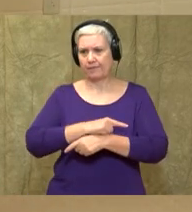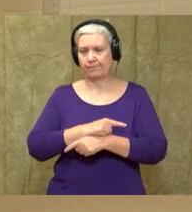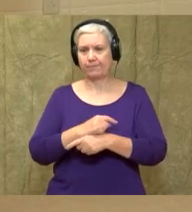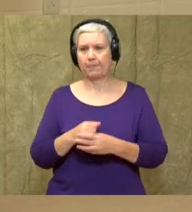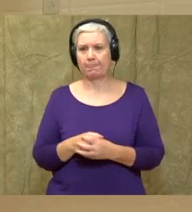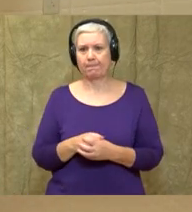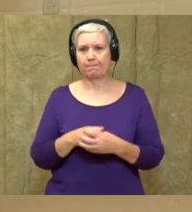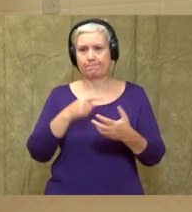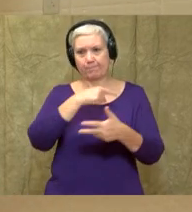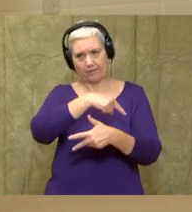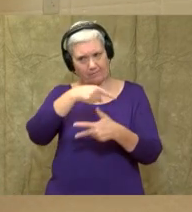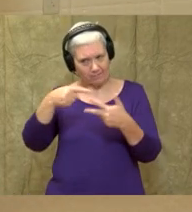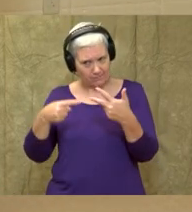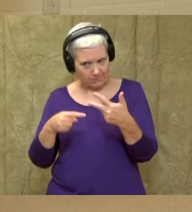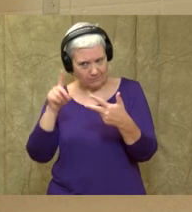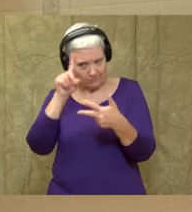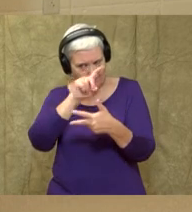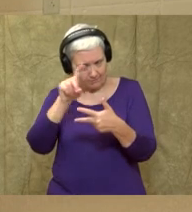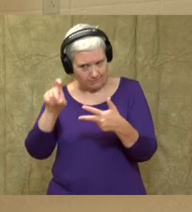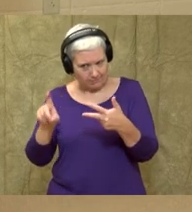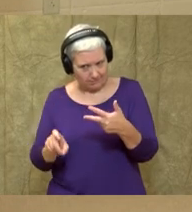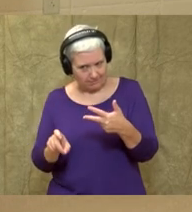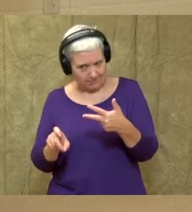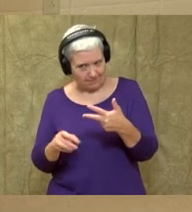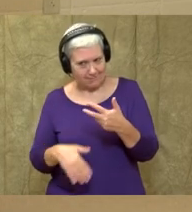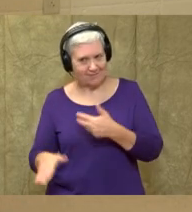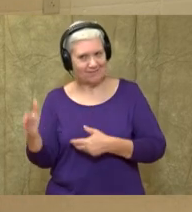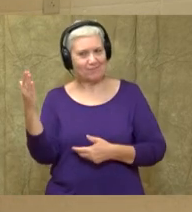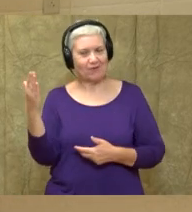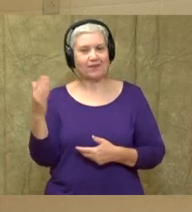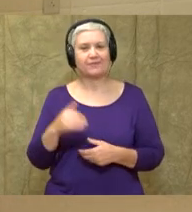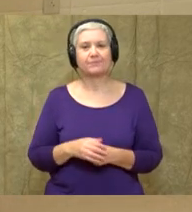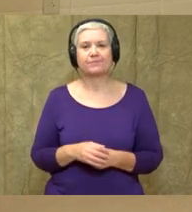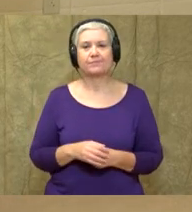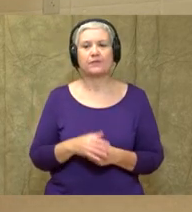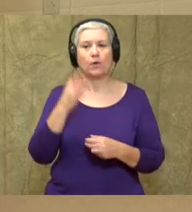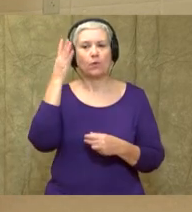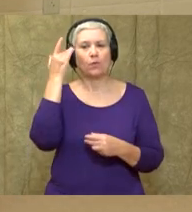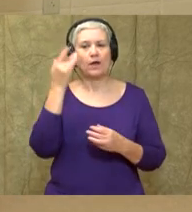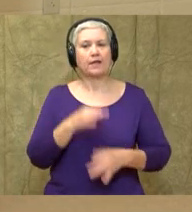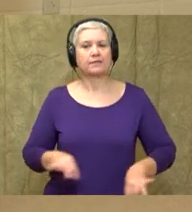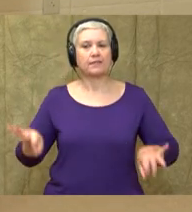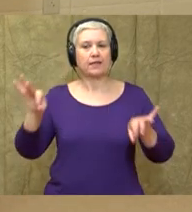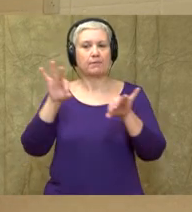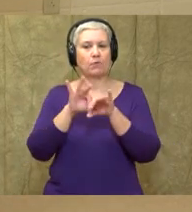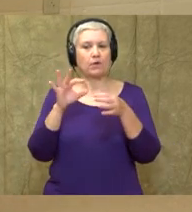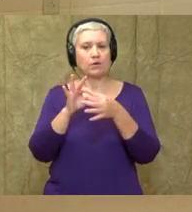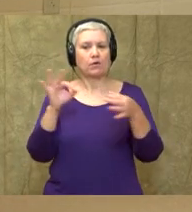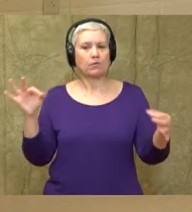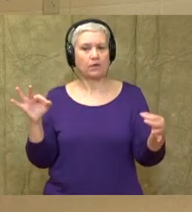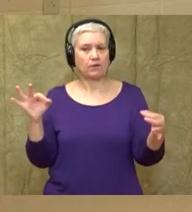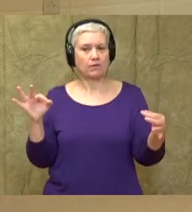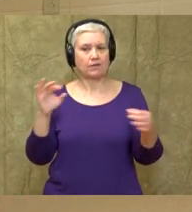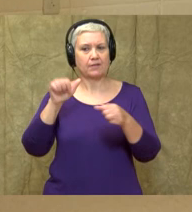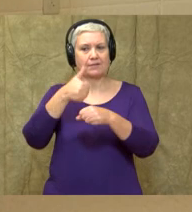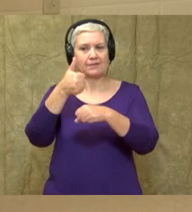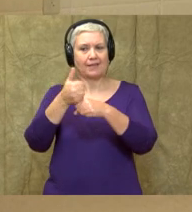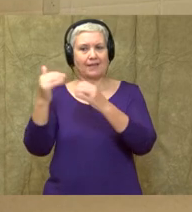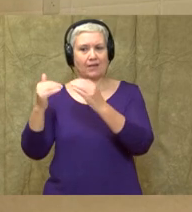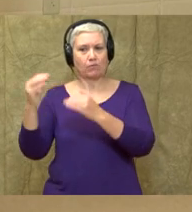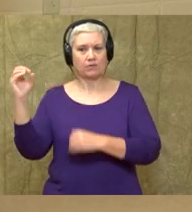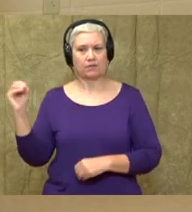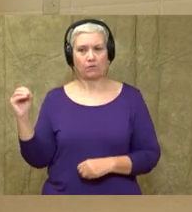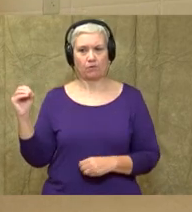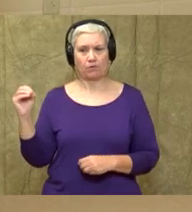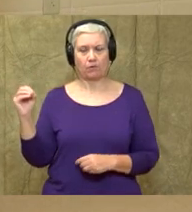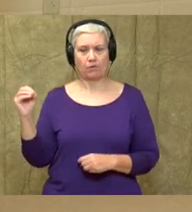those three questions that I posed last week and opened with this morning. So why is it important that we looked at equations set equal to zero? Well, they give